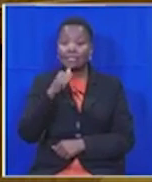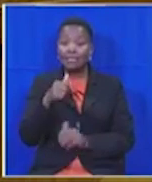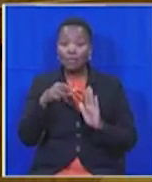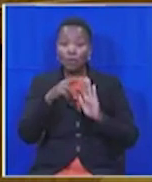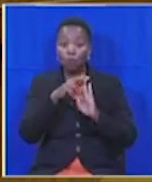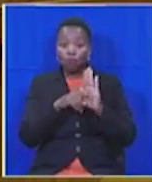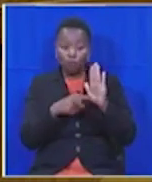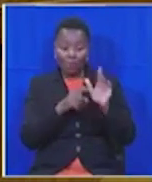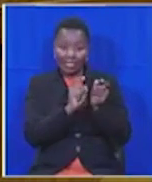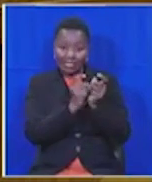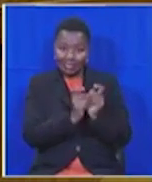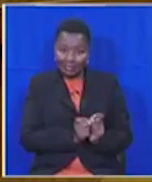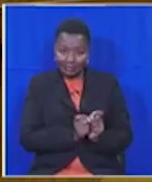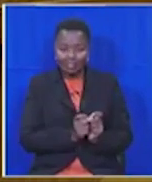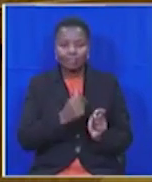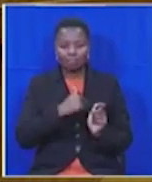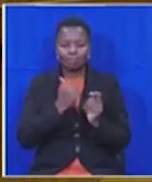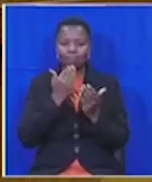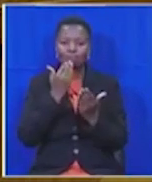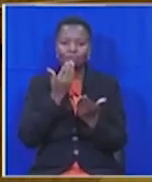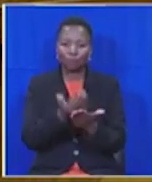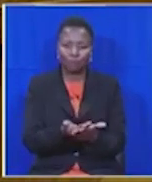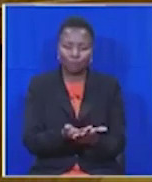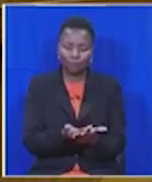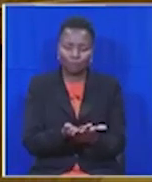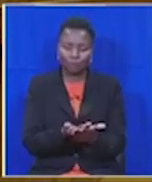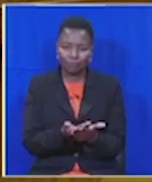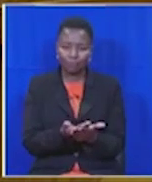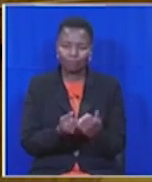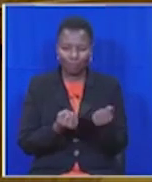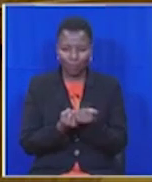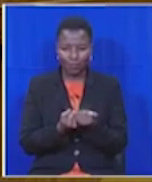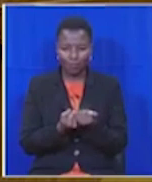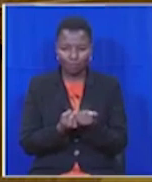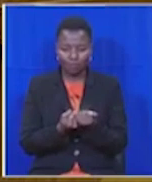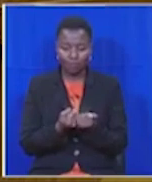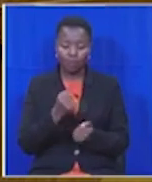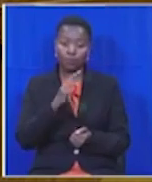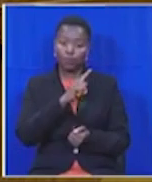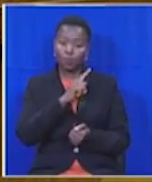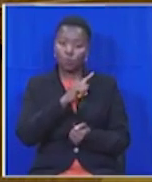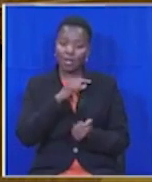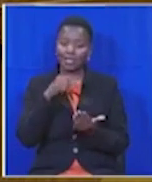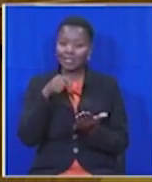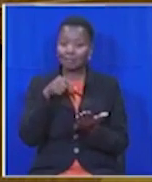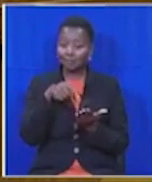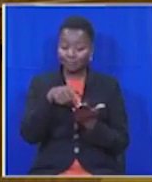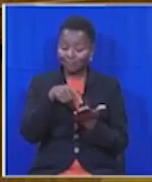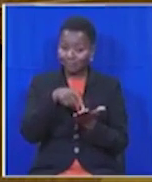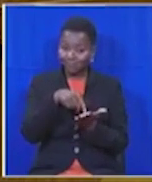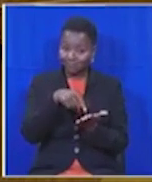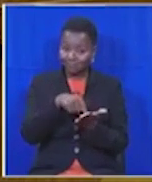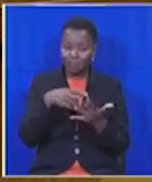revised rules of the National Assembly, because these rules